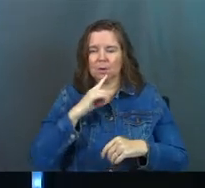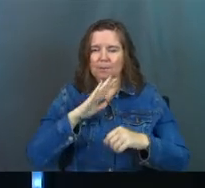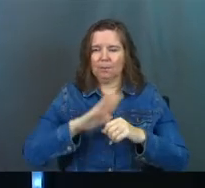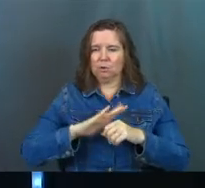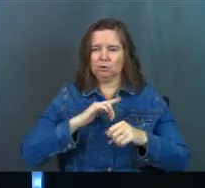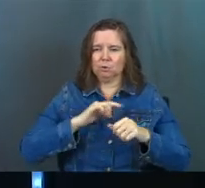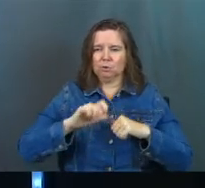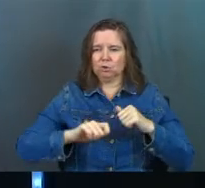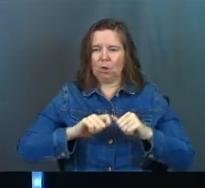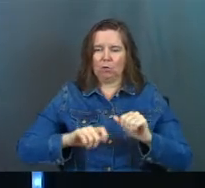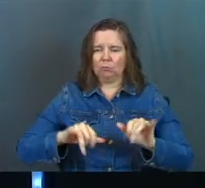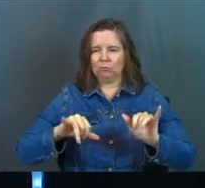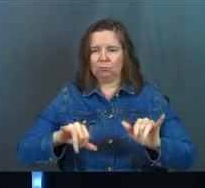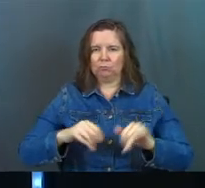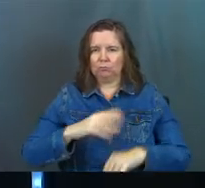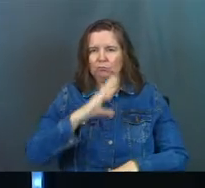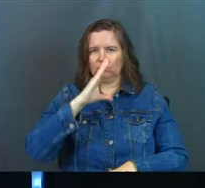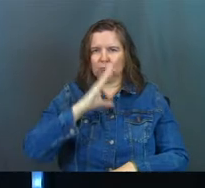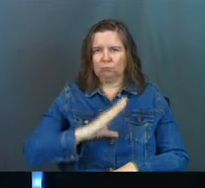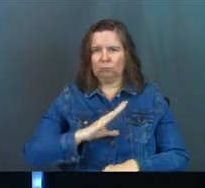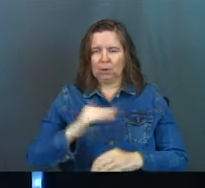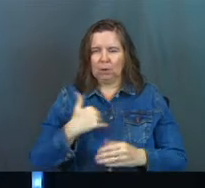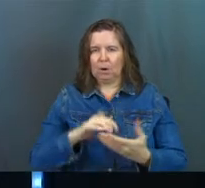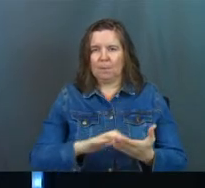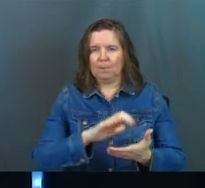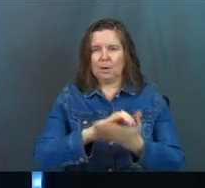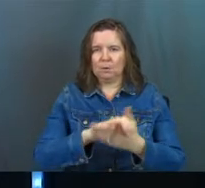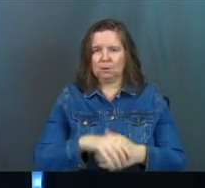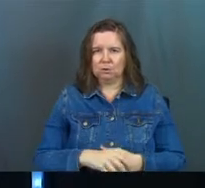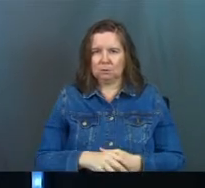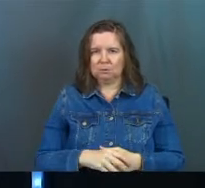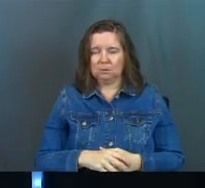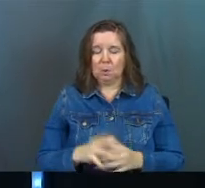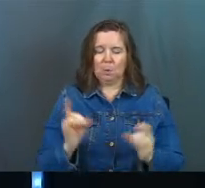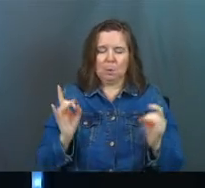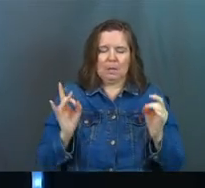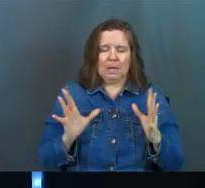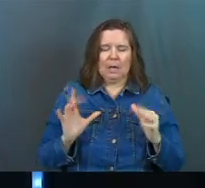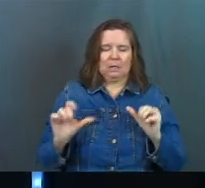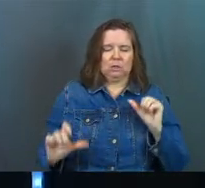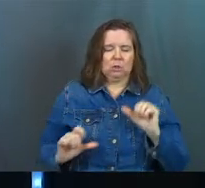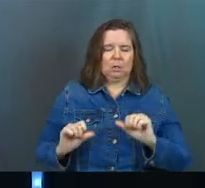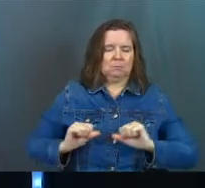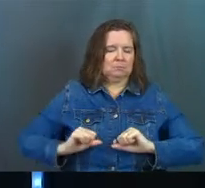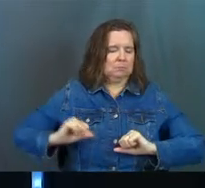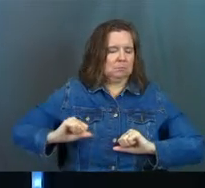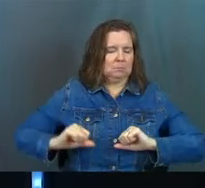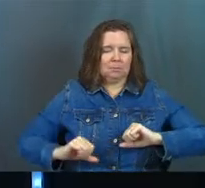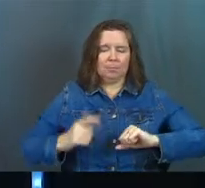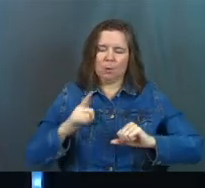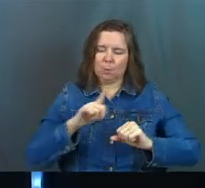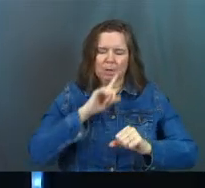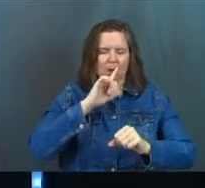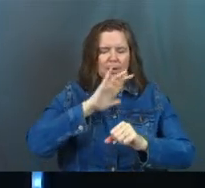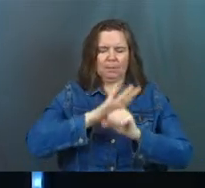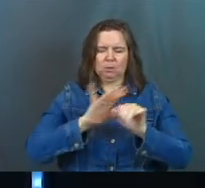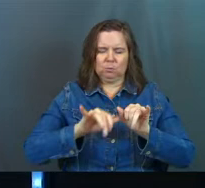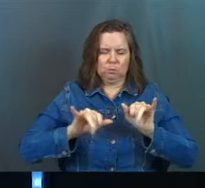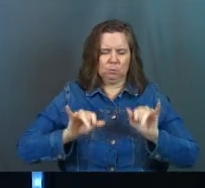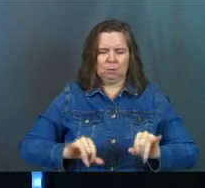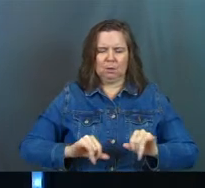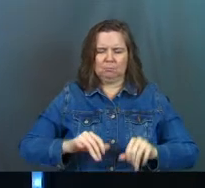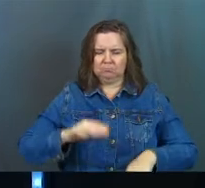committed to each other in our marriage. We hate each other's guts, but we're so